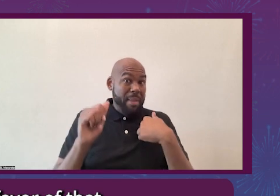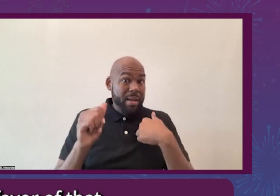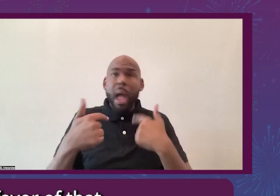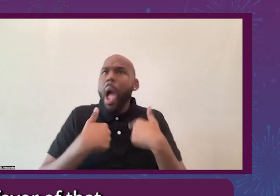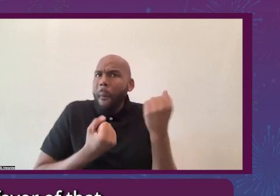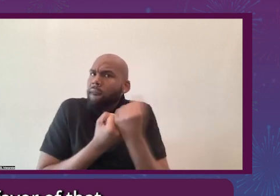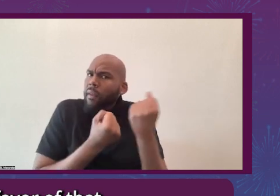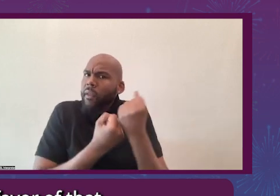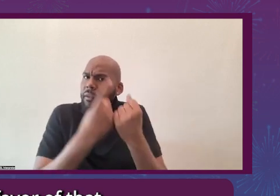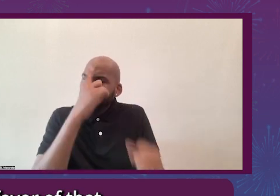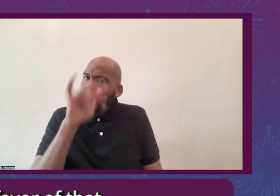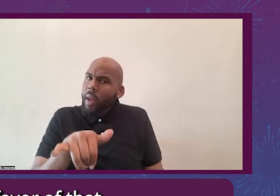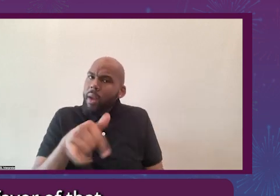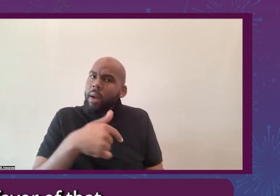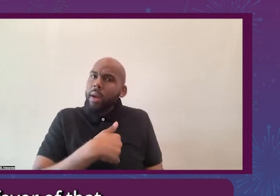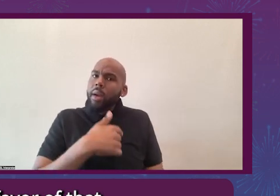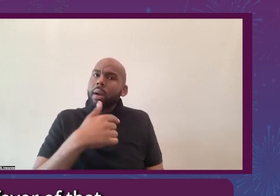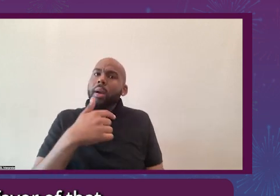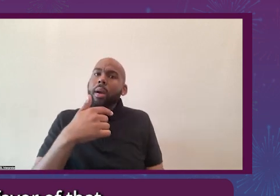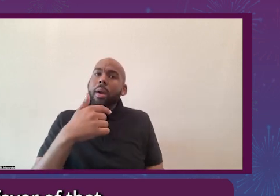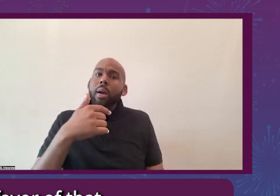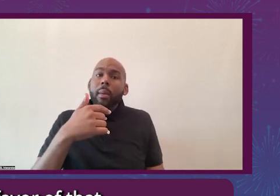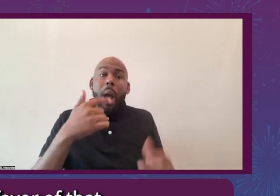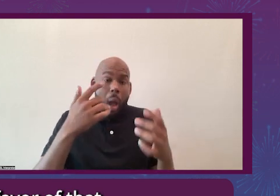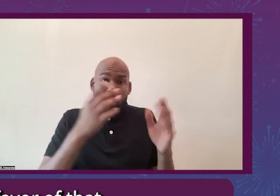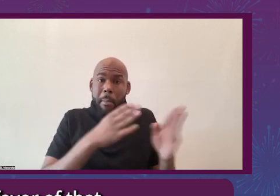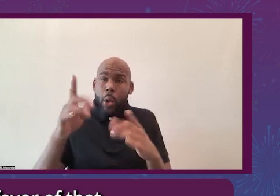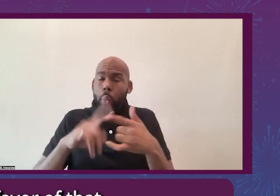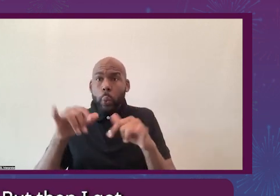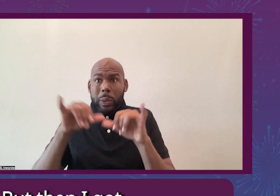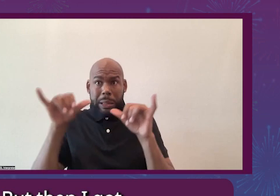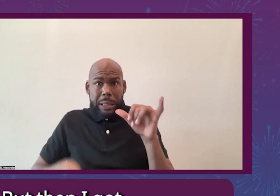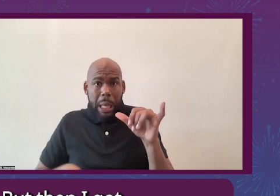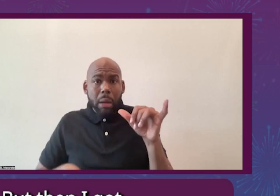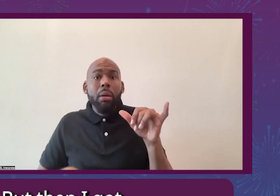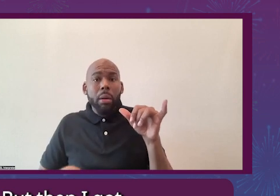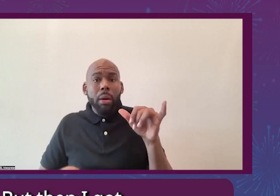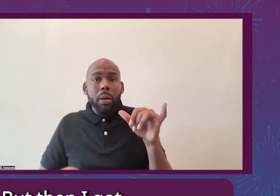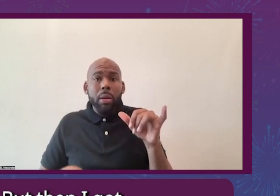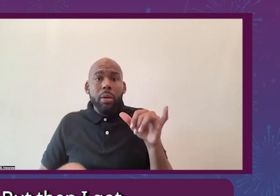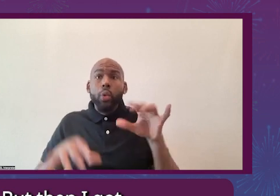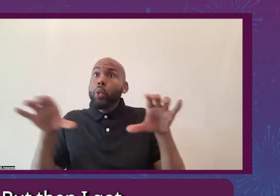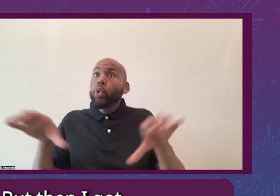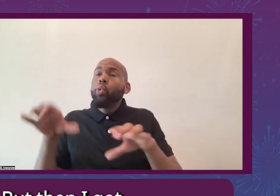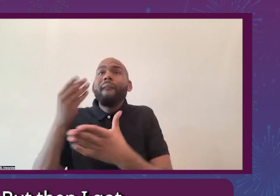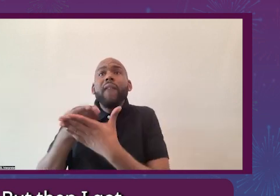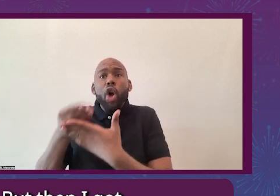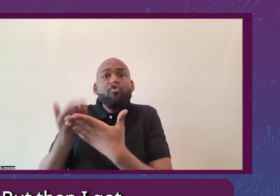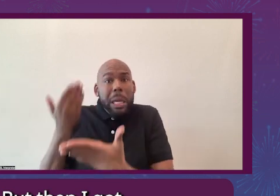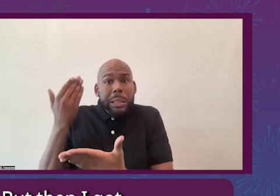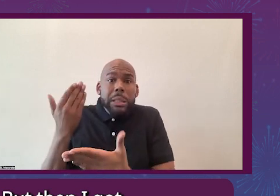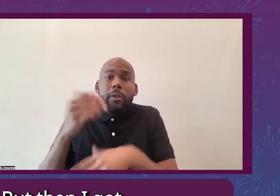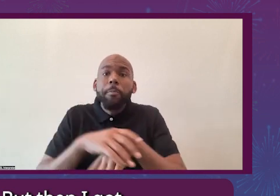with a disability, and I was in favor of that. And I was planning to stay on and